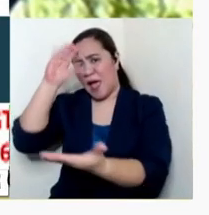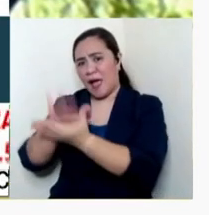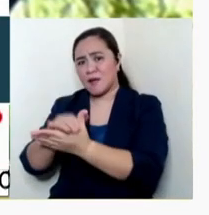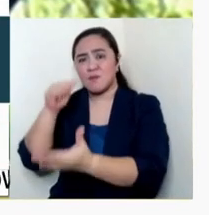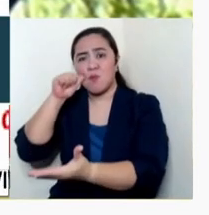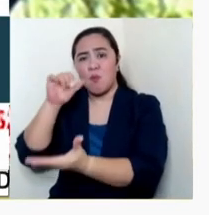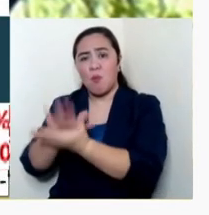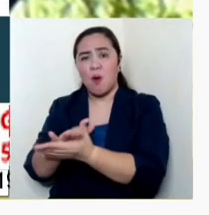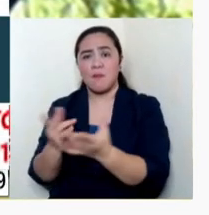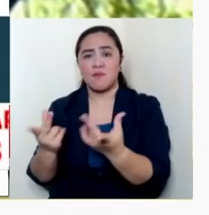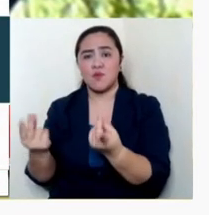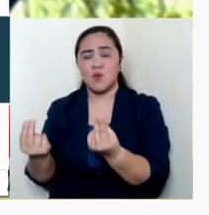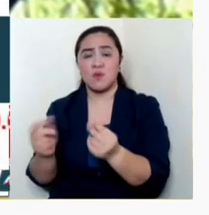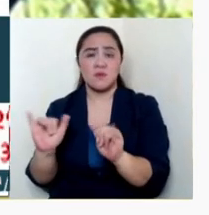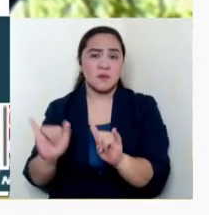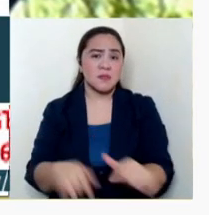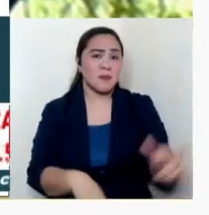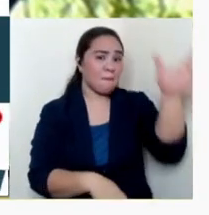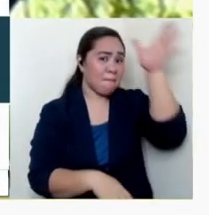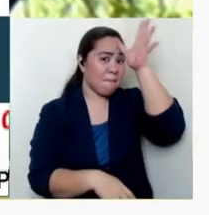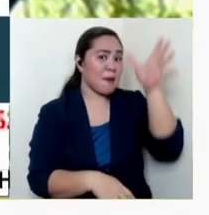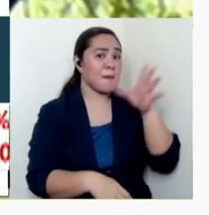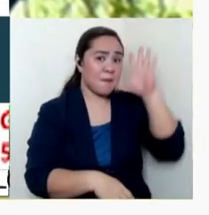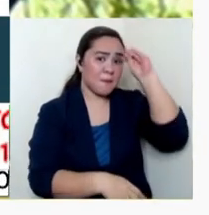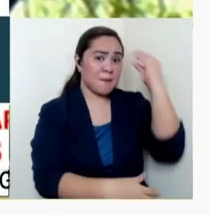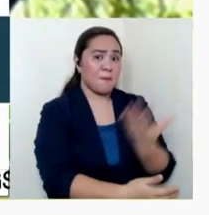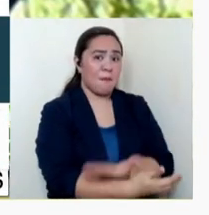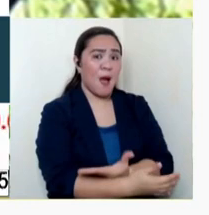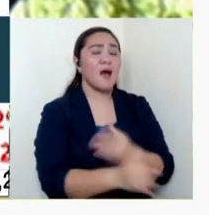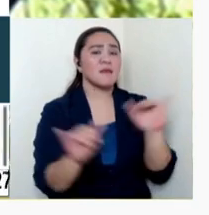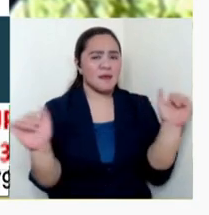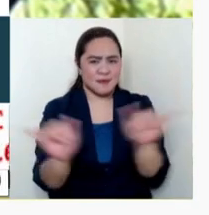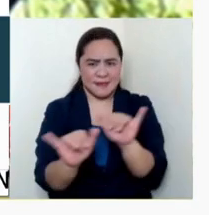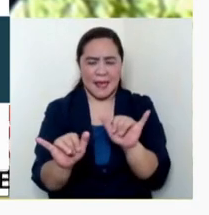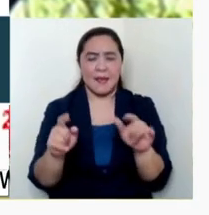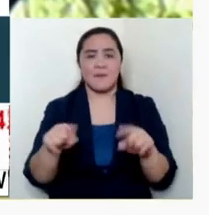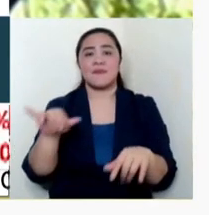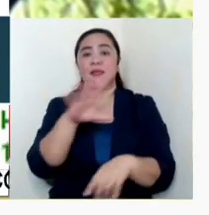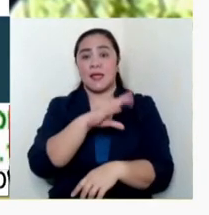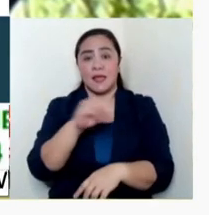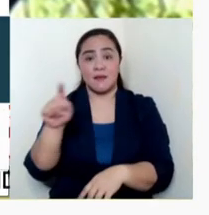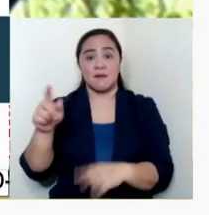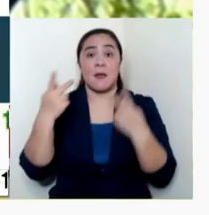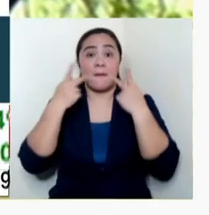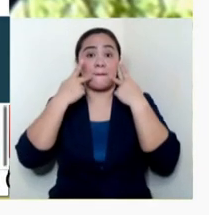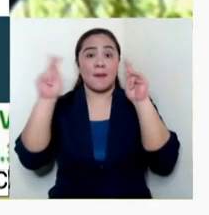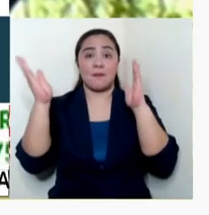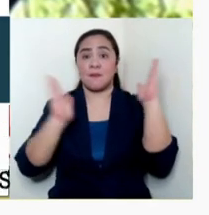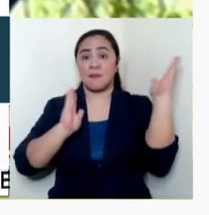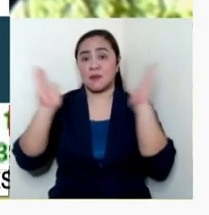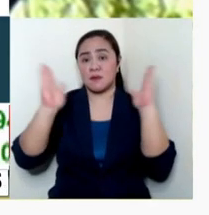between parents and their children, more so between public servants and politicians and public officials.